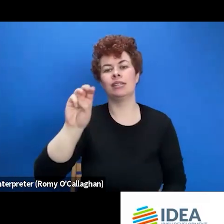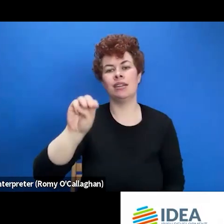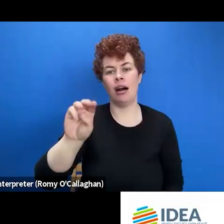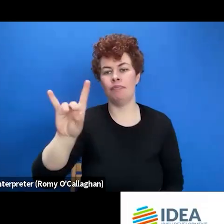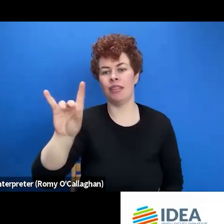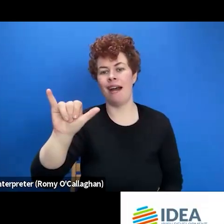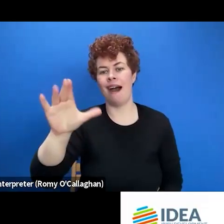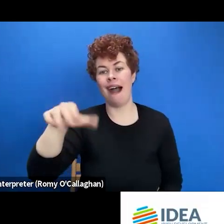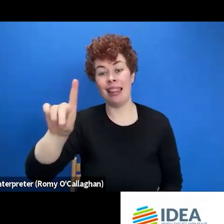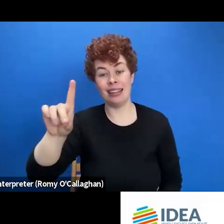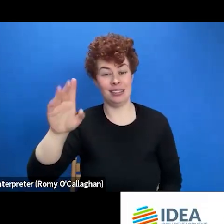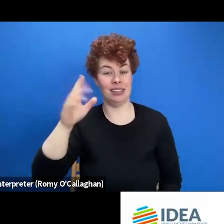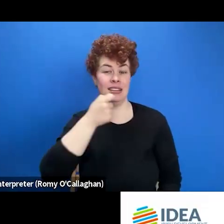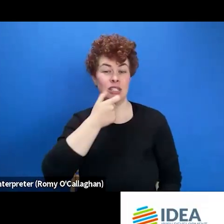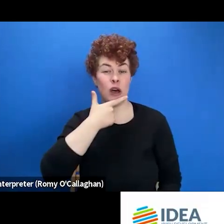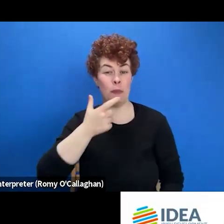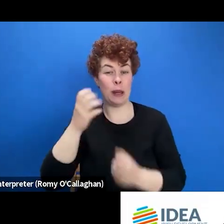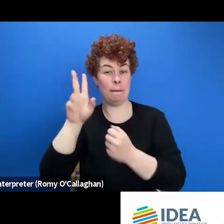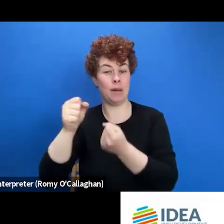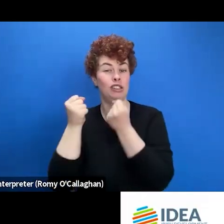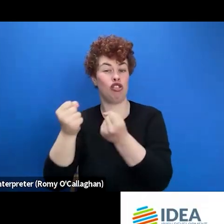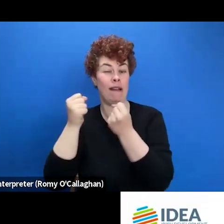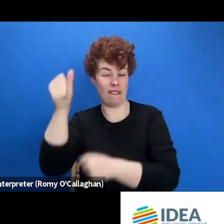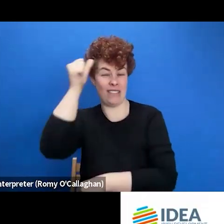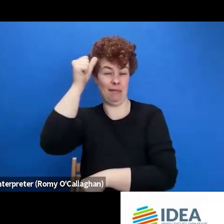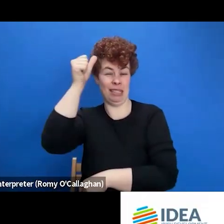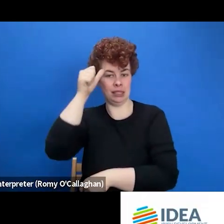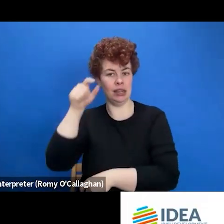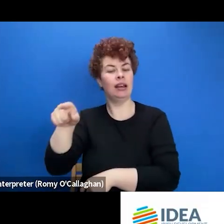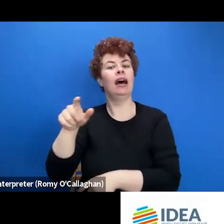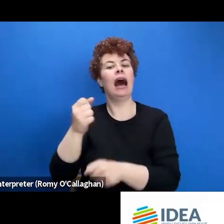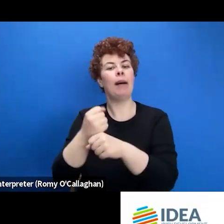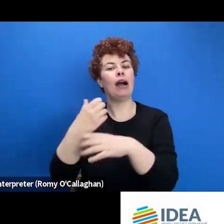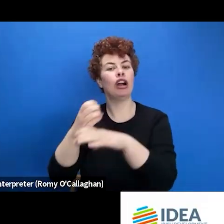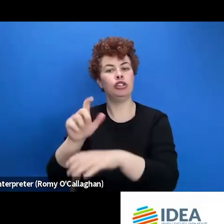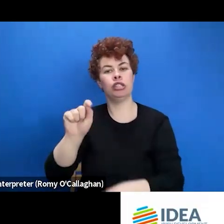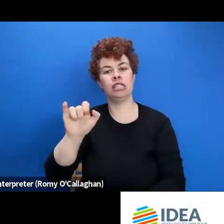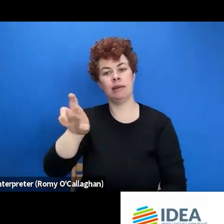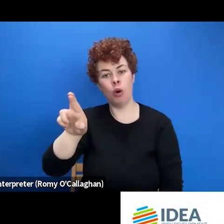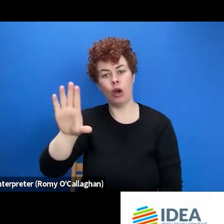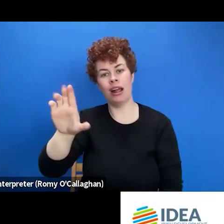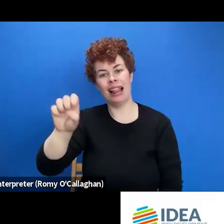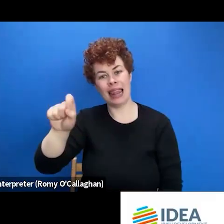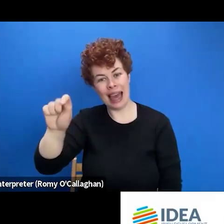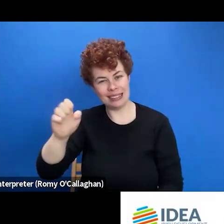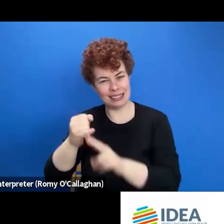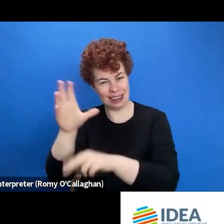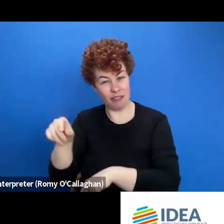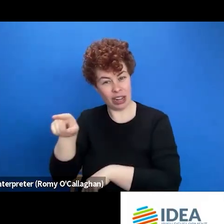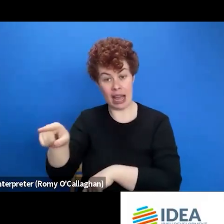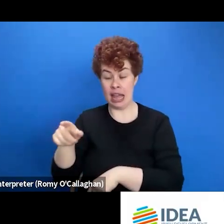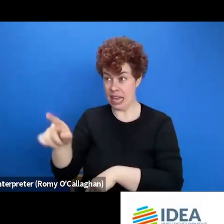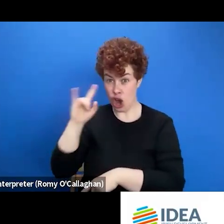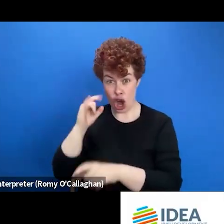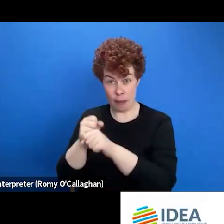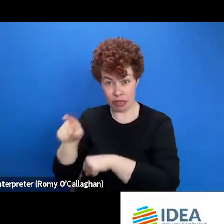bus driver who heard about East Timor, now called Timor-Leste, and the genocide that was happening there, and quit his job and